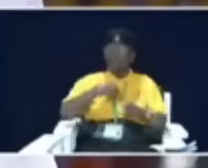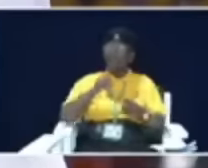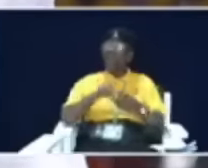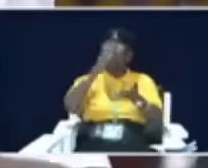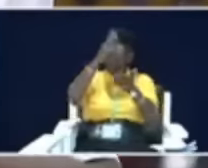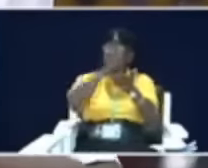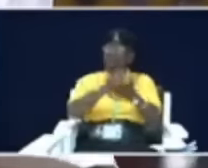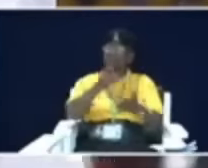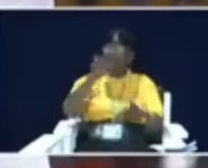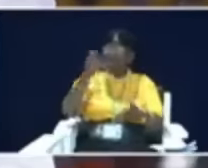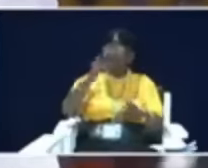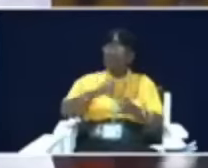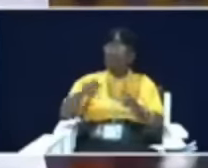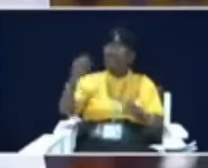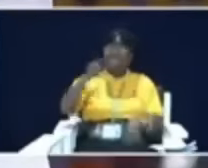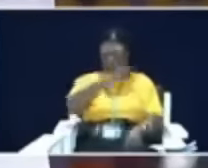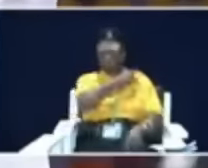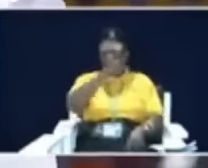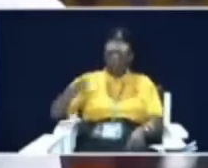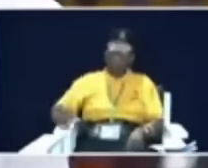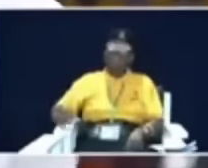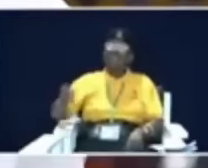But the king was lazy.